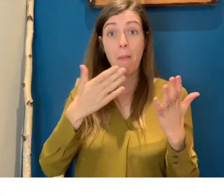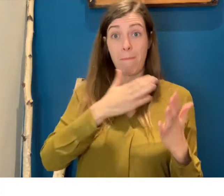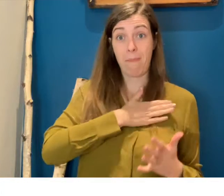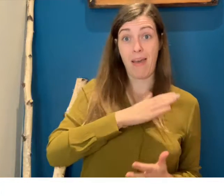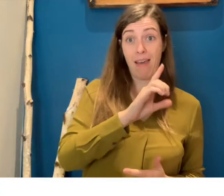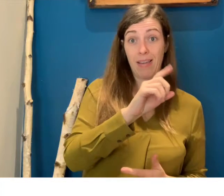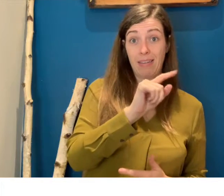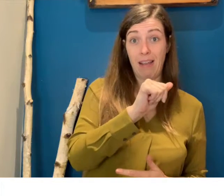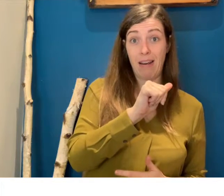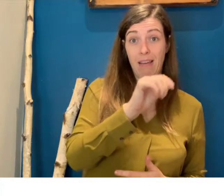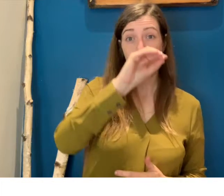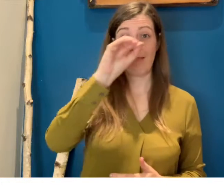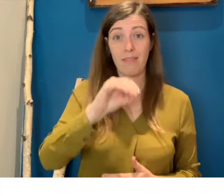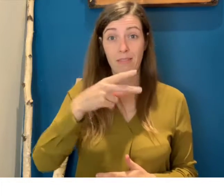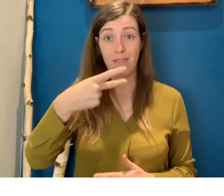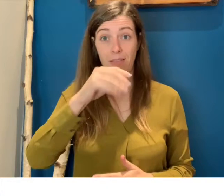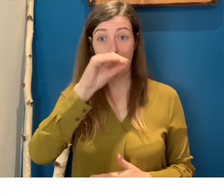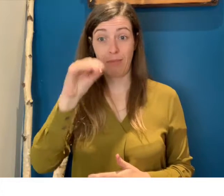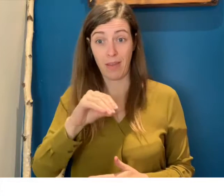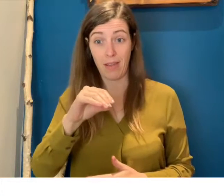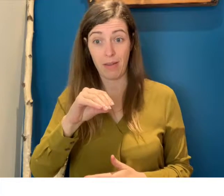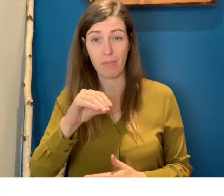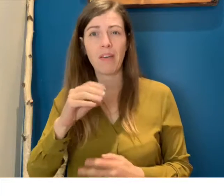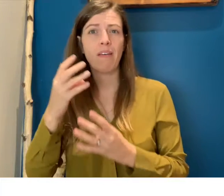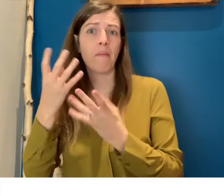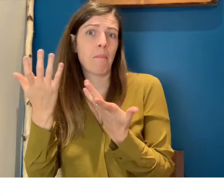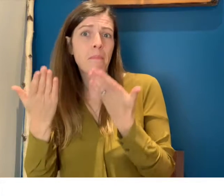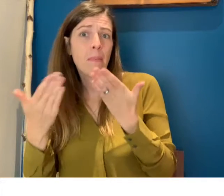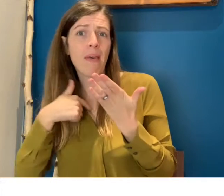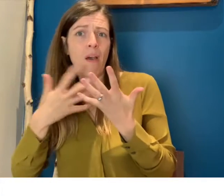So the first example, we'll use my data,